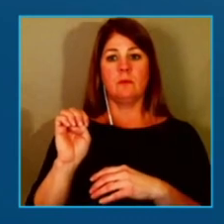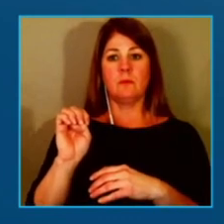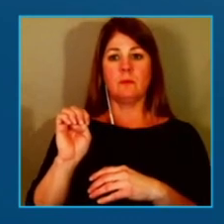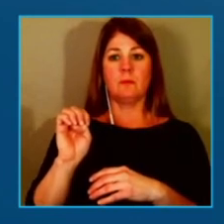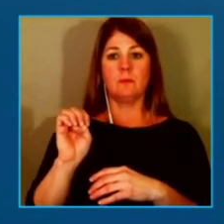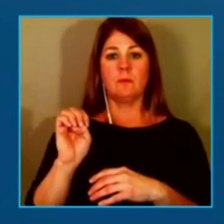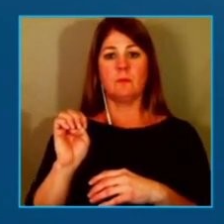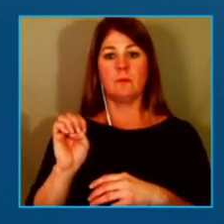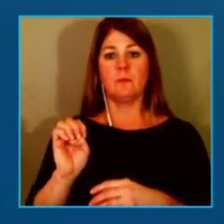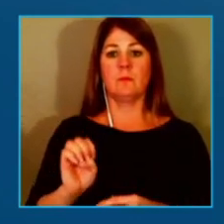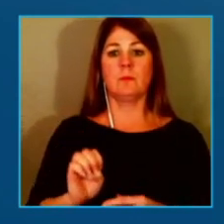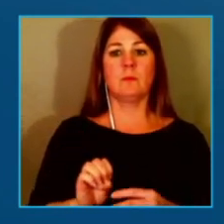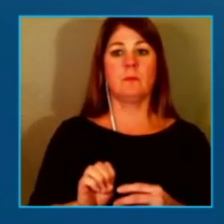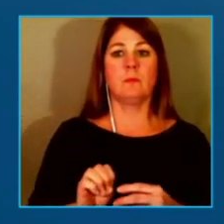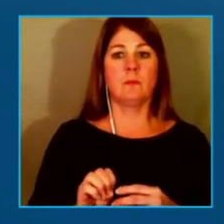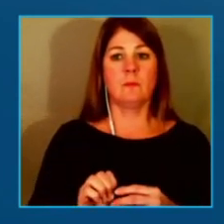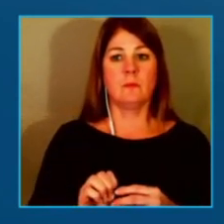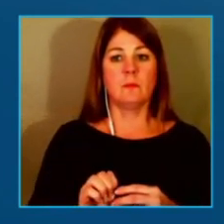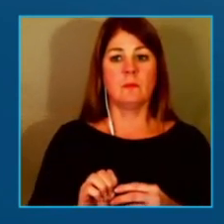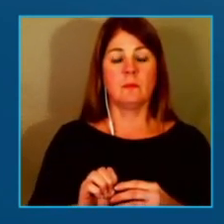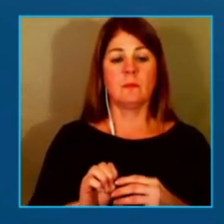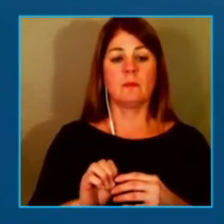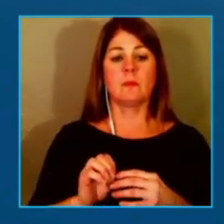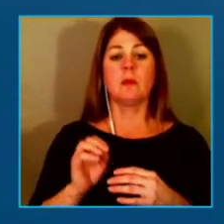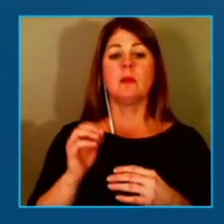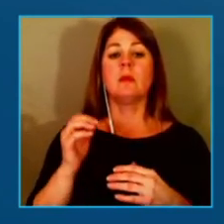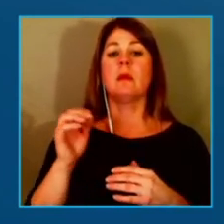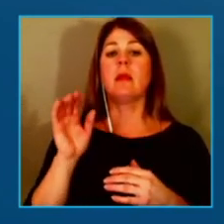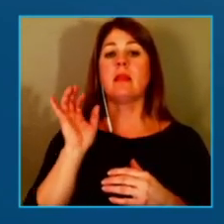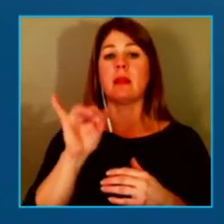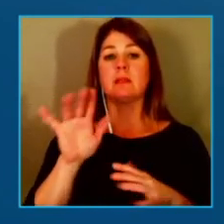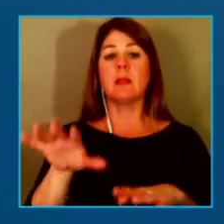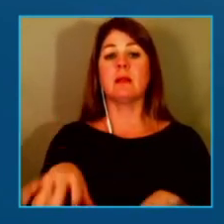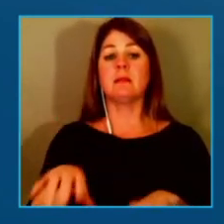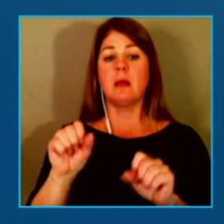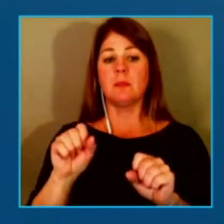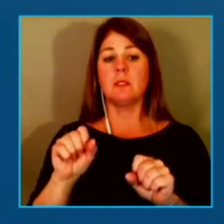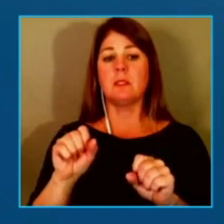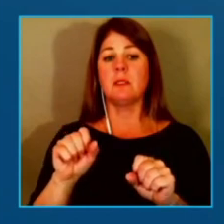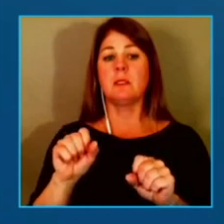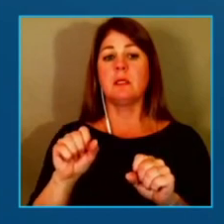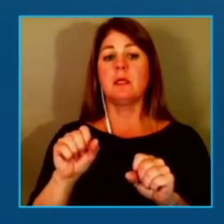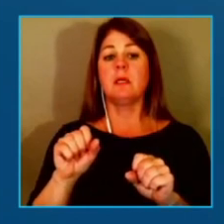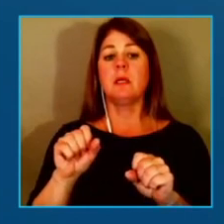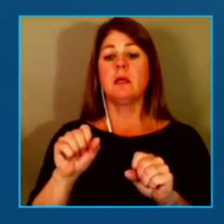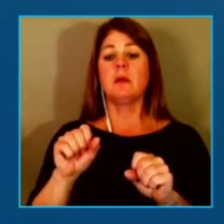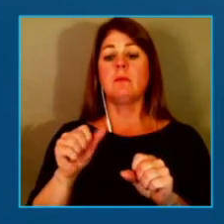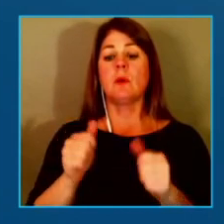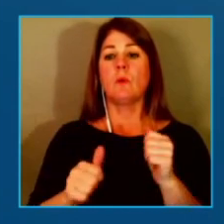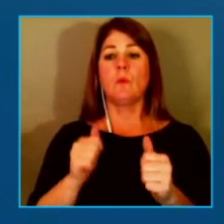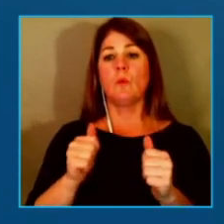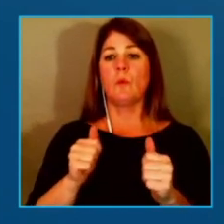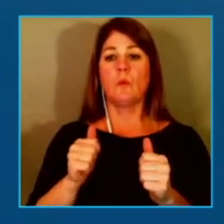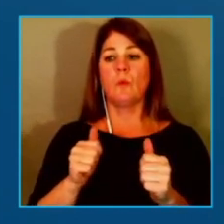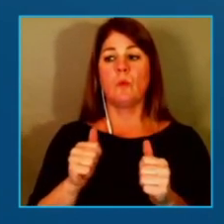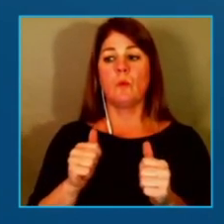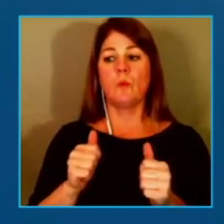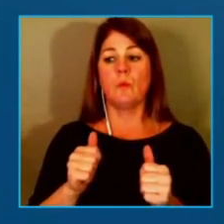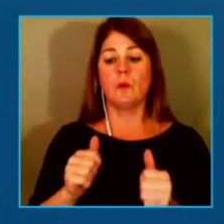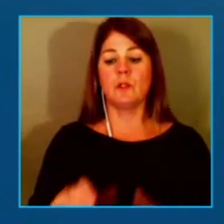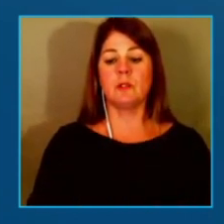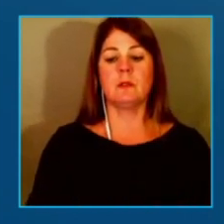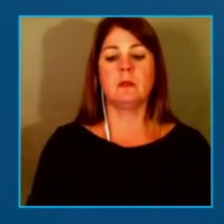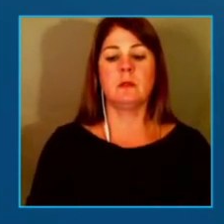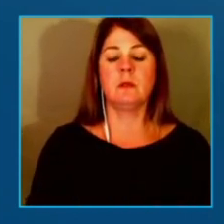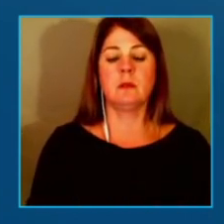action plan that has been adopted. By what body, she hasn't said. And my understanding